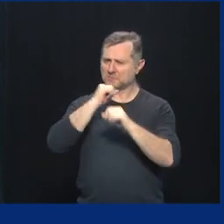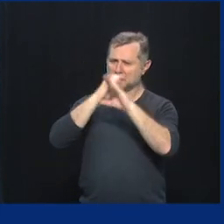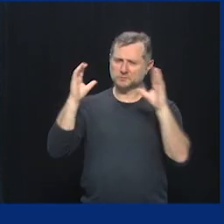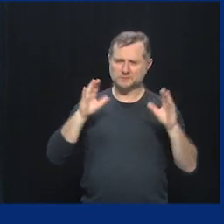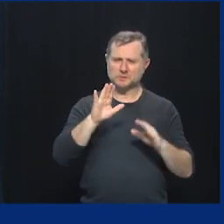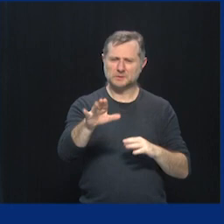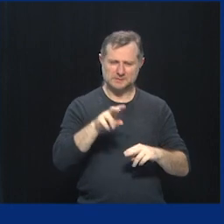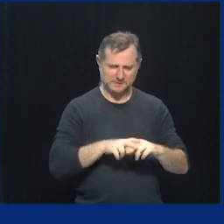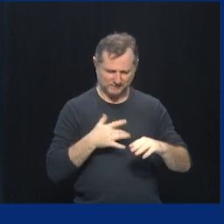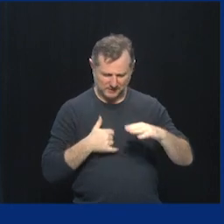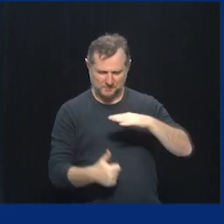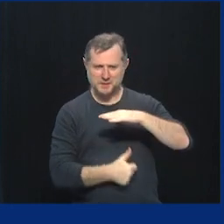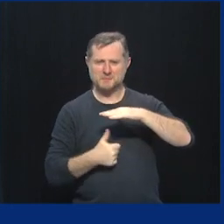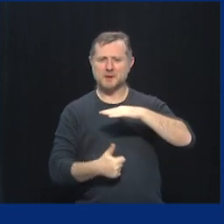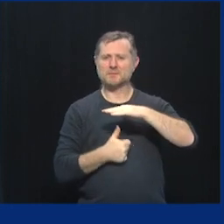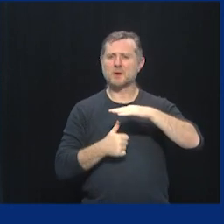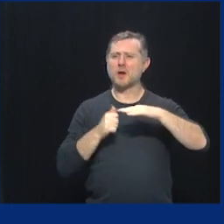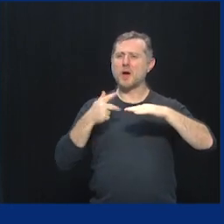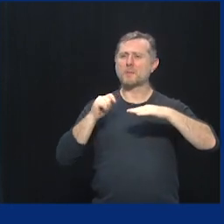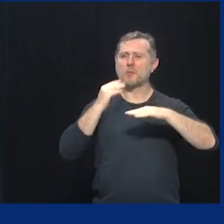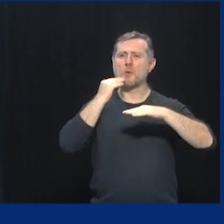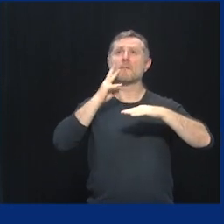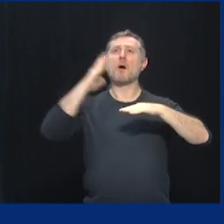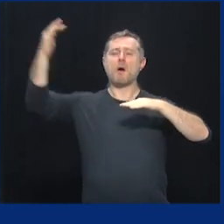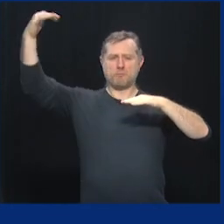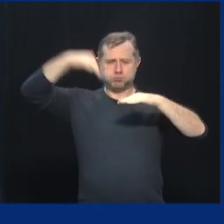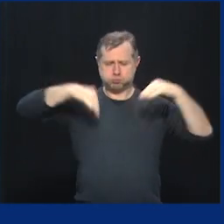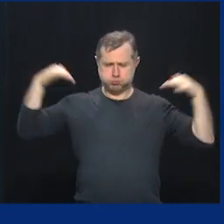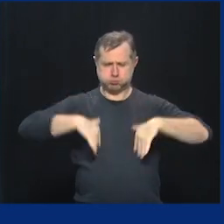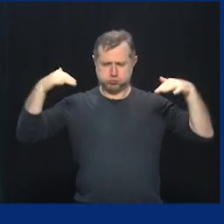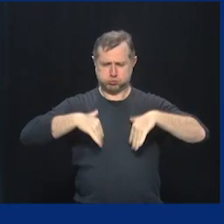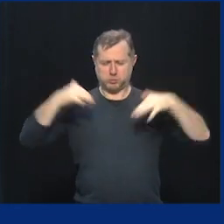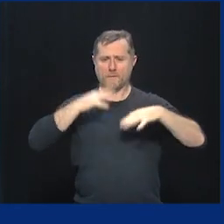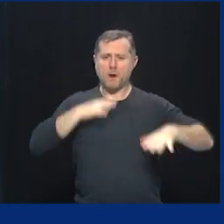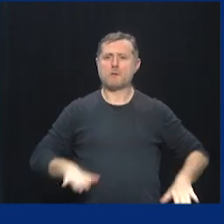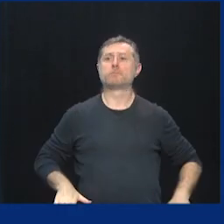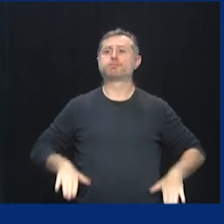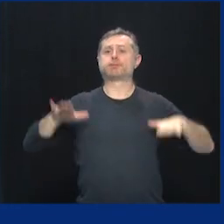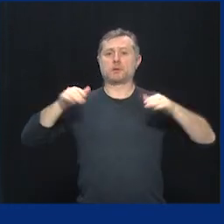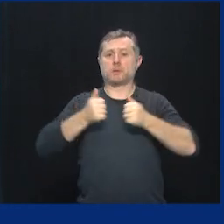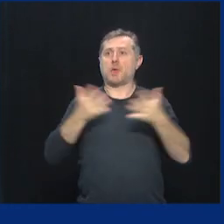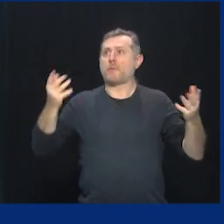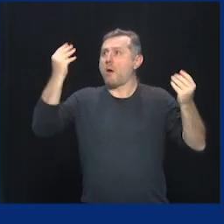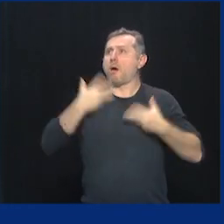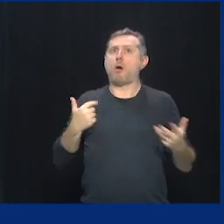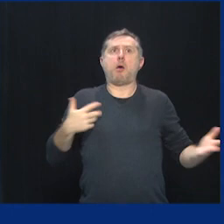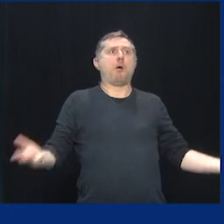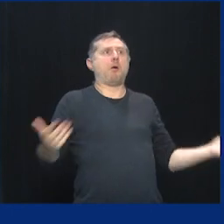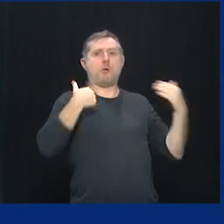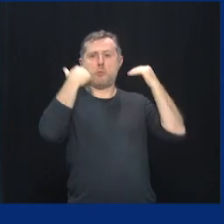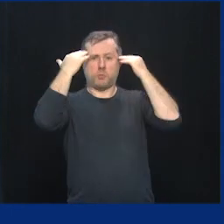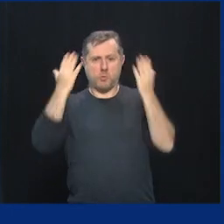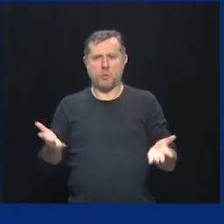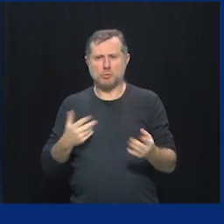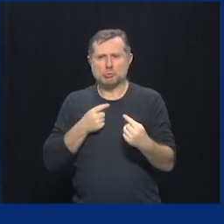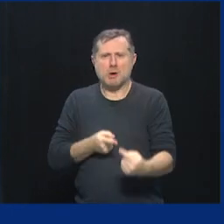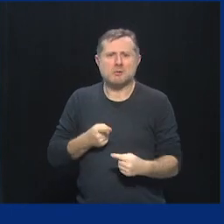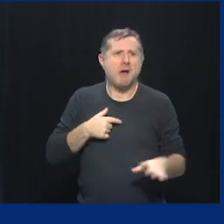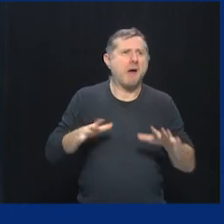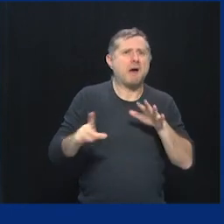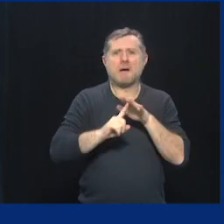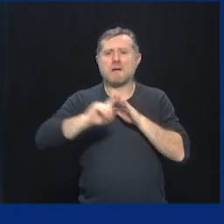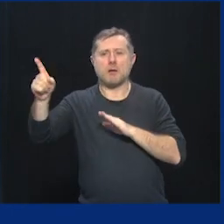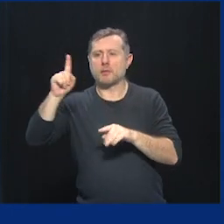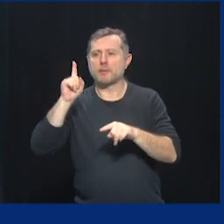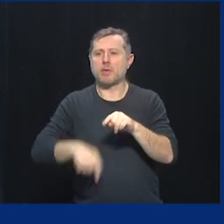and the water just floods in all of a sudden with no notice, and you struggle to get out, but you can't.